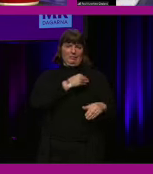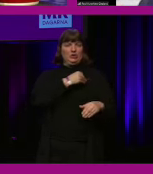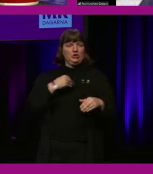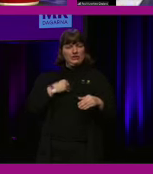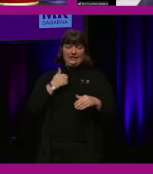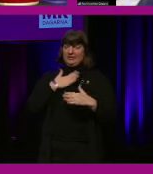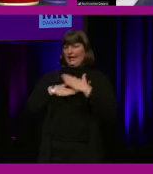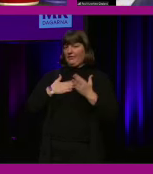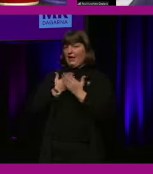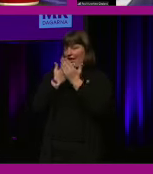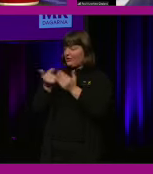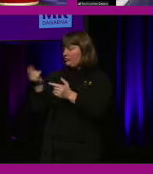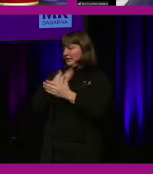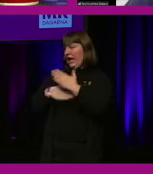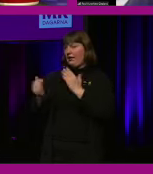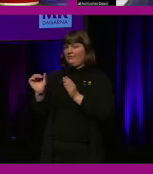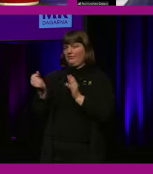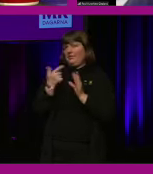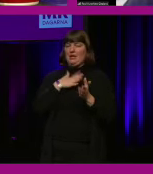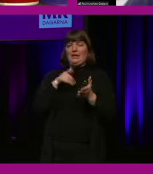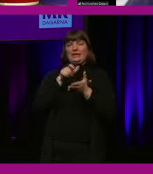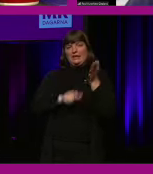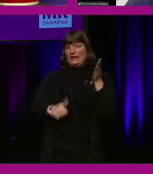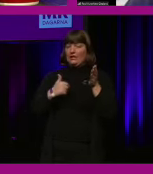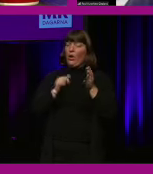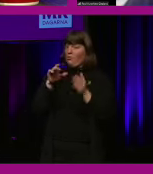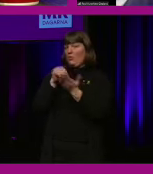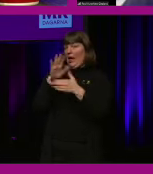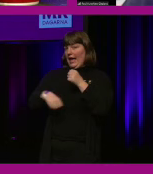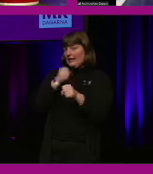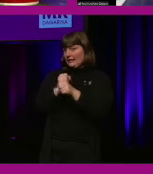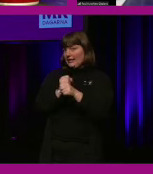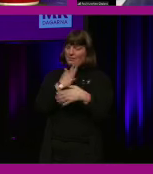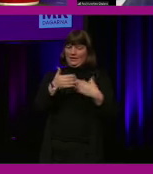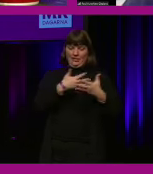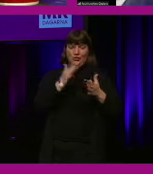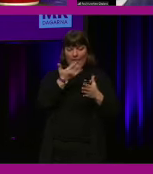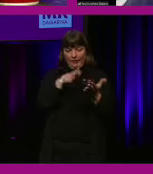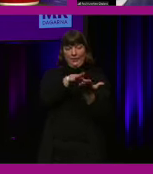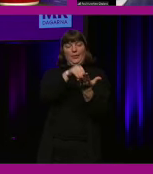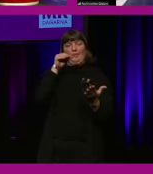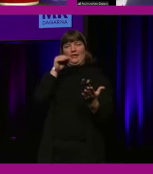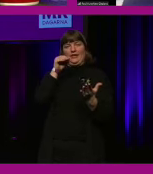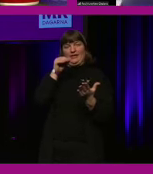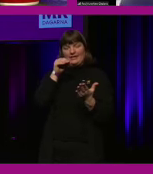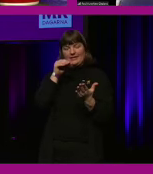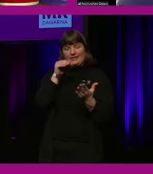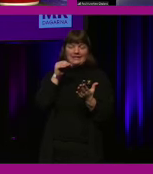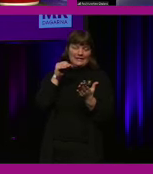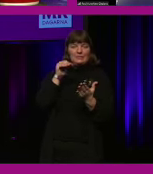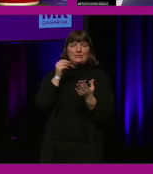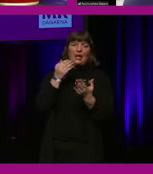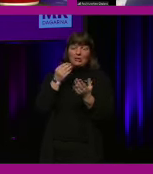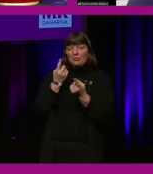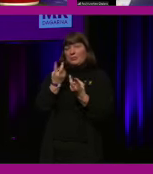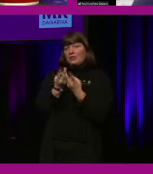please alert me to your article. I'd like to, if it's in English, if it's in a language I could read, it isn't. Well, in that case, maybe we should talk